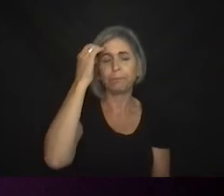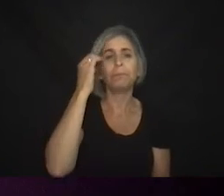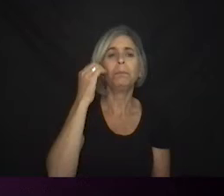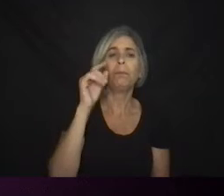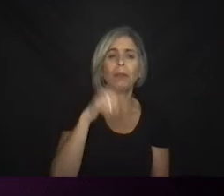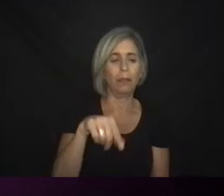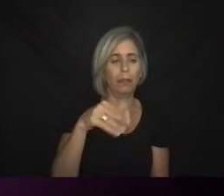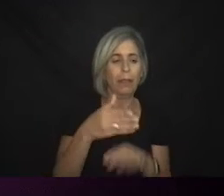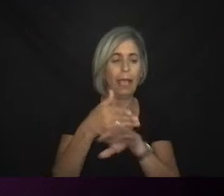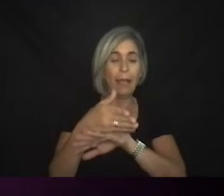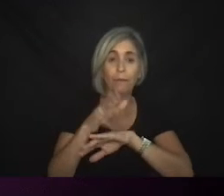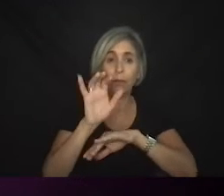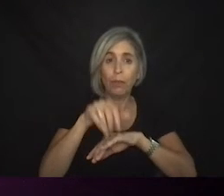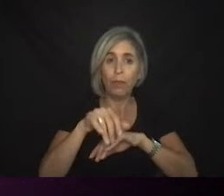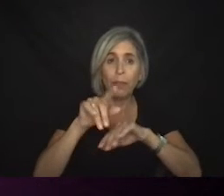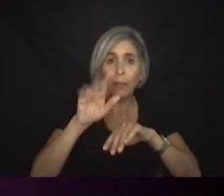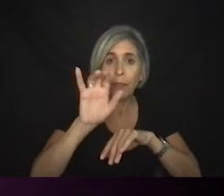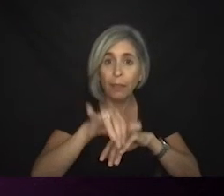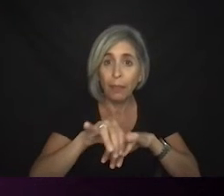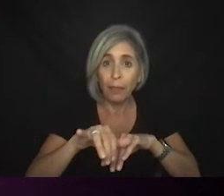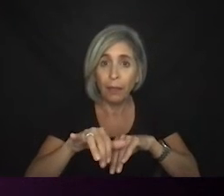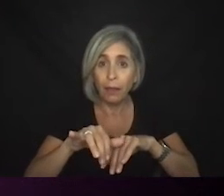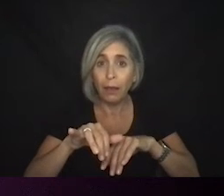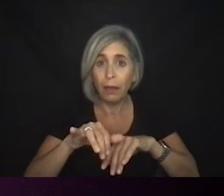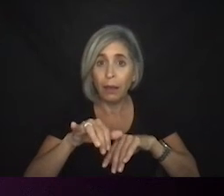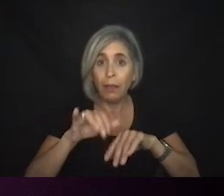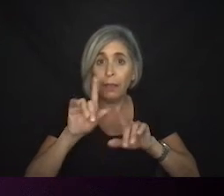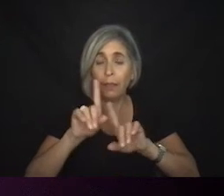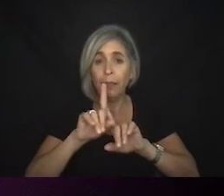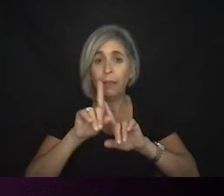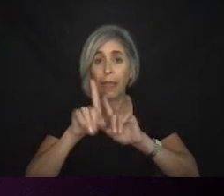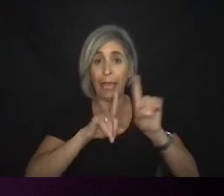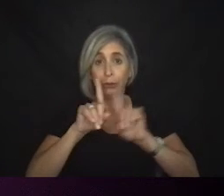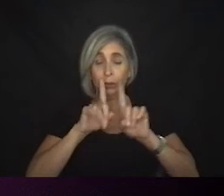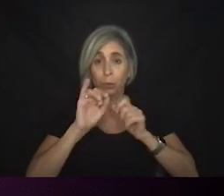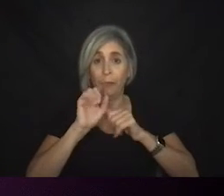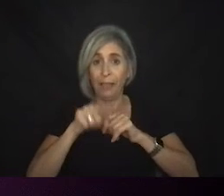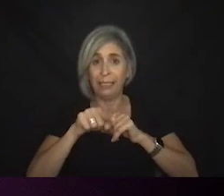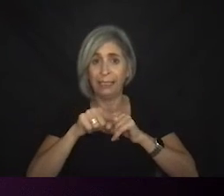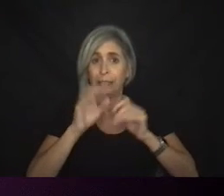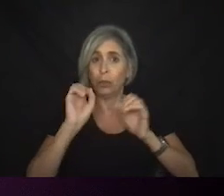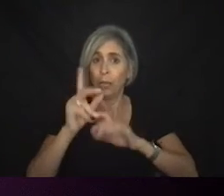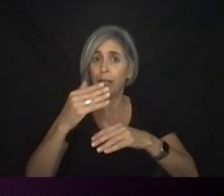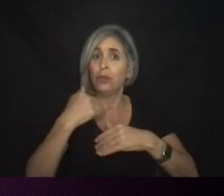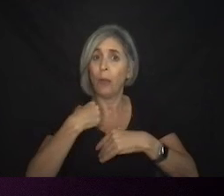The asterisk is that it's okay to have on-click handlers in links.